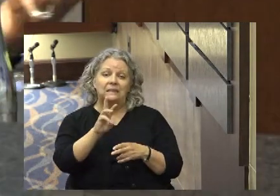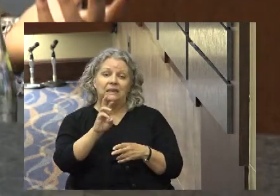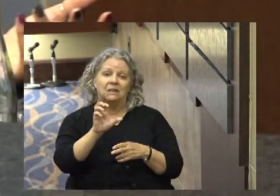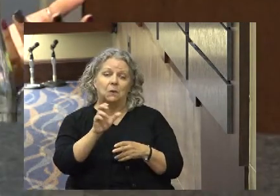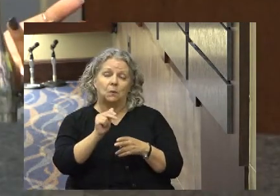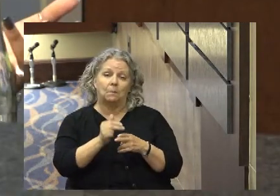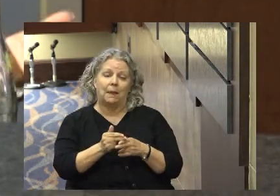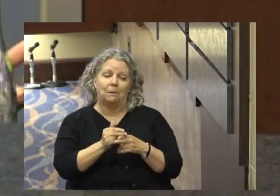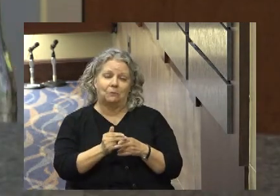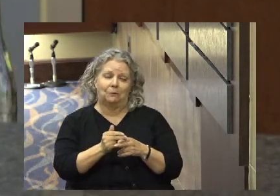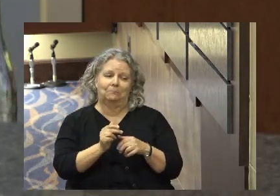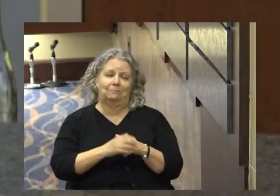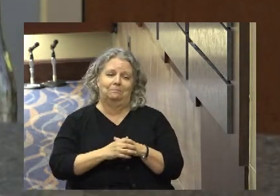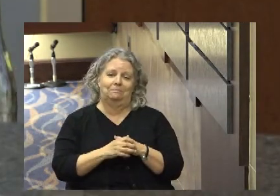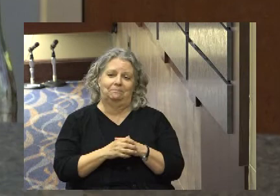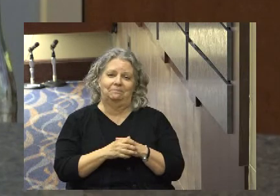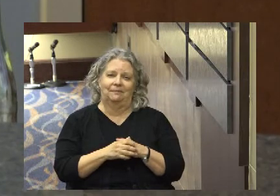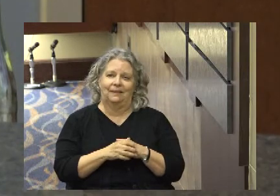done. Yeah.